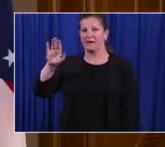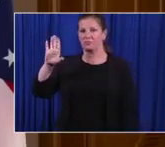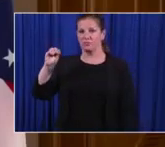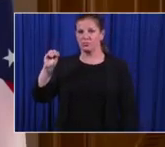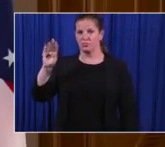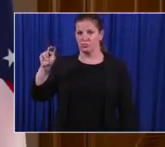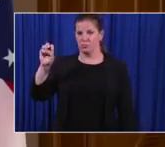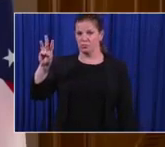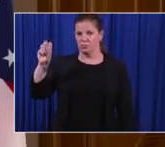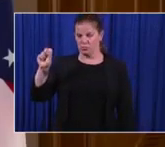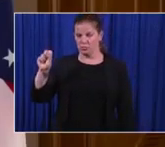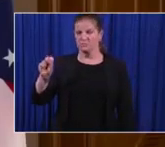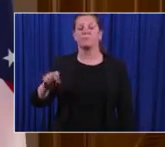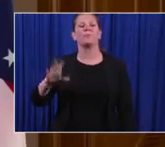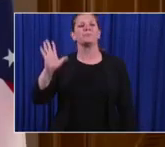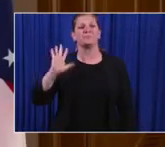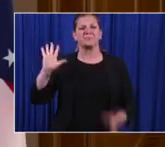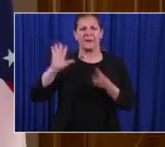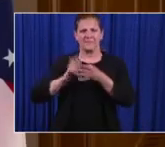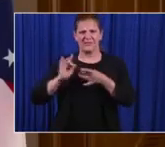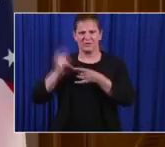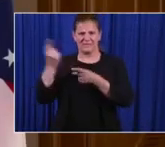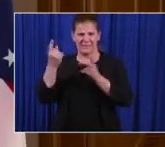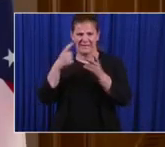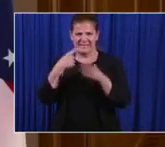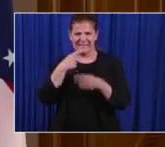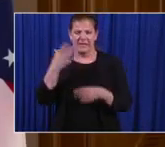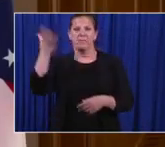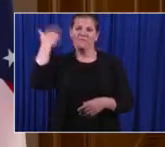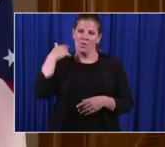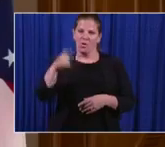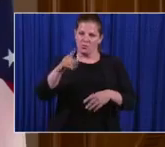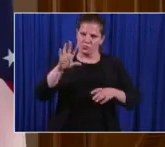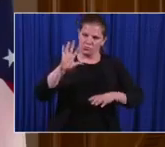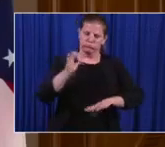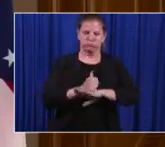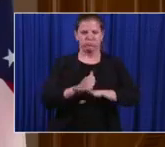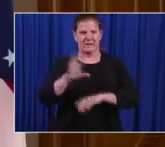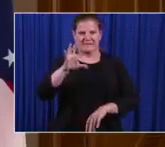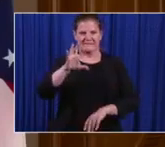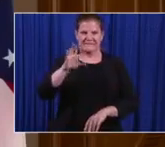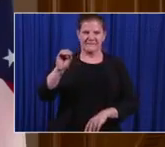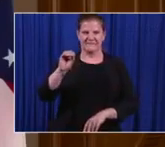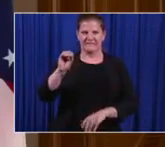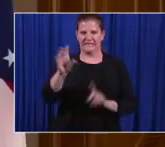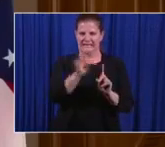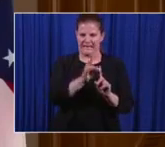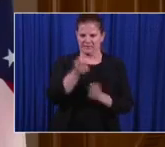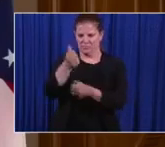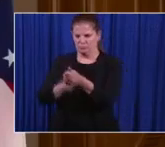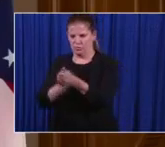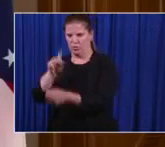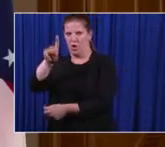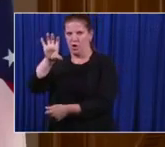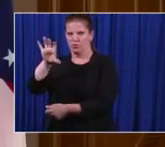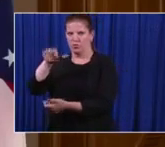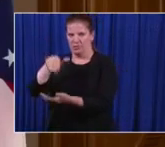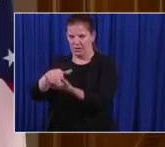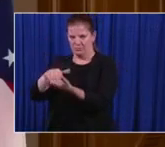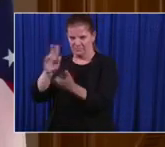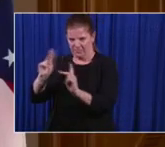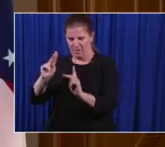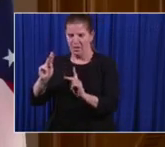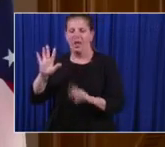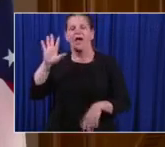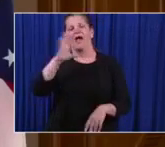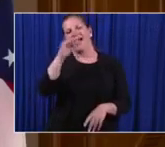50 per 100,000 metric, and I know that you've said that the vaccine and the pandemic is not necessarily a political issue,